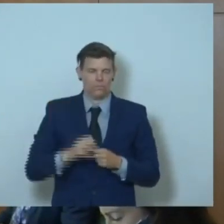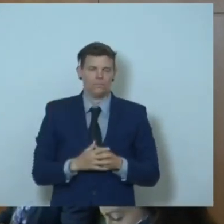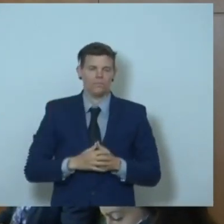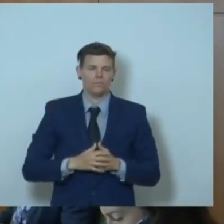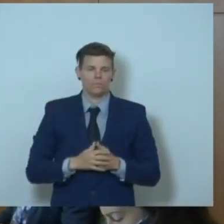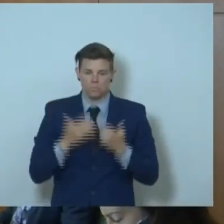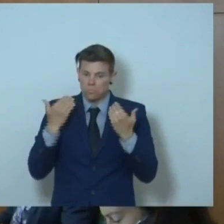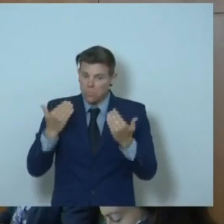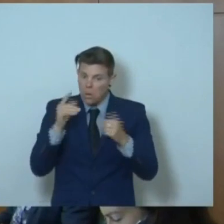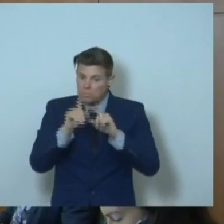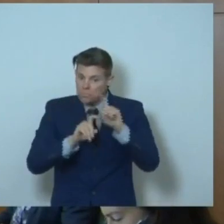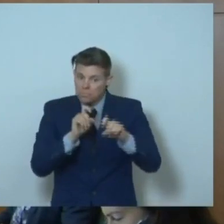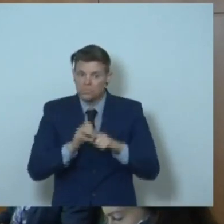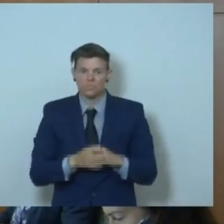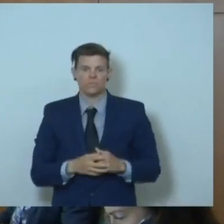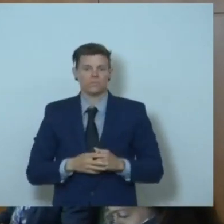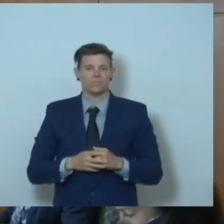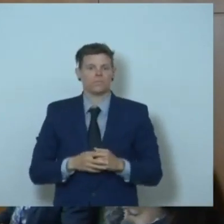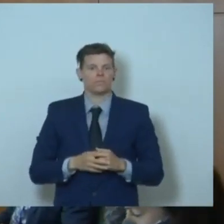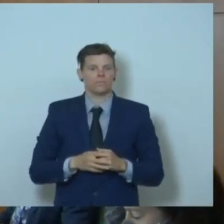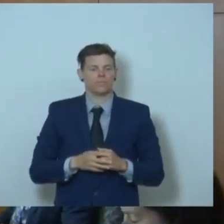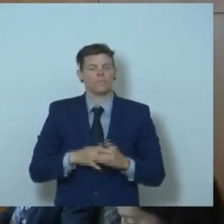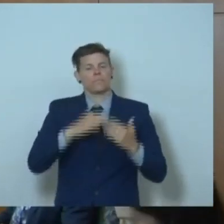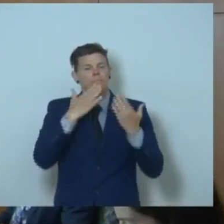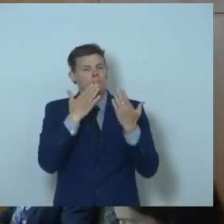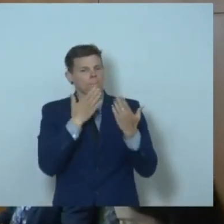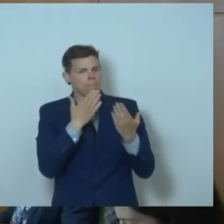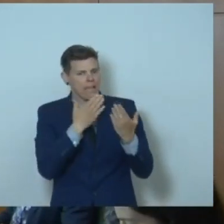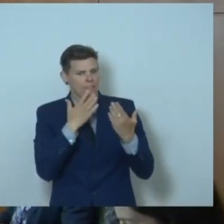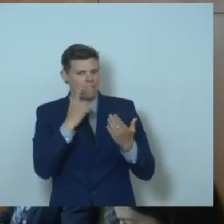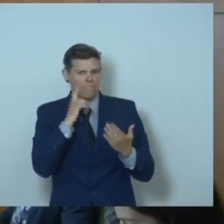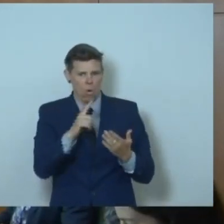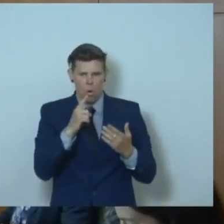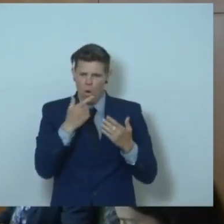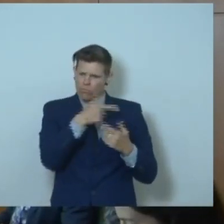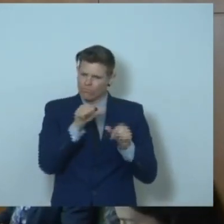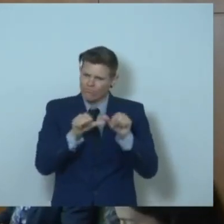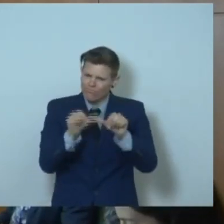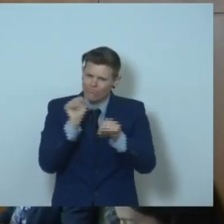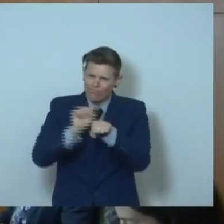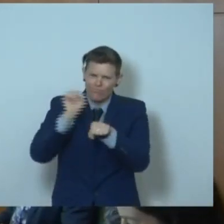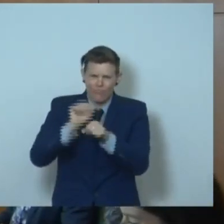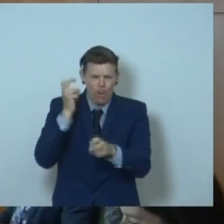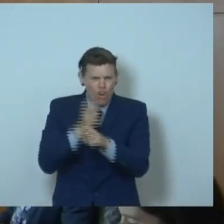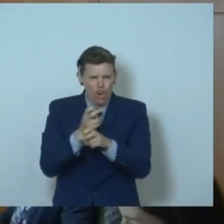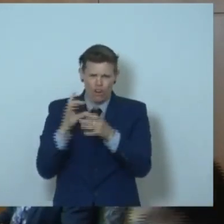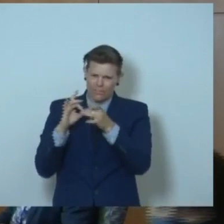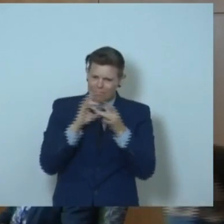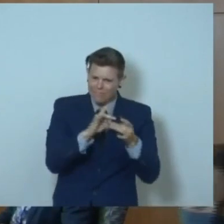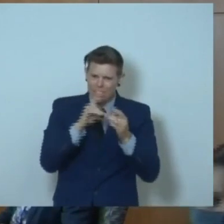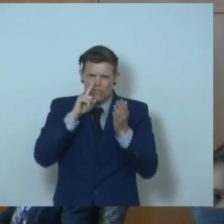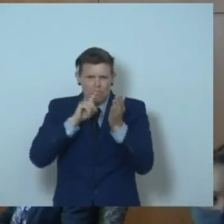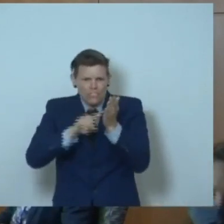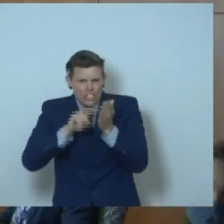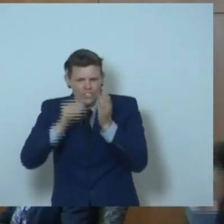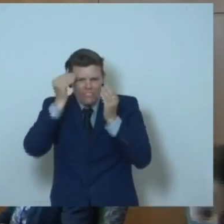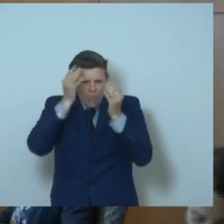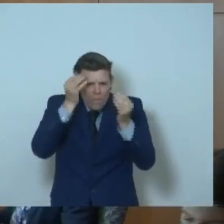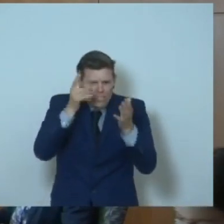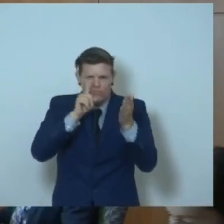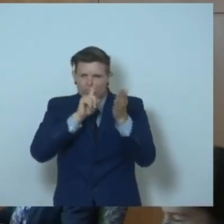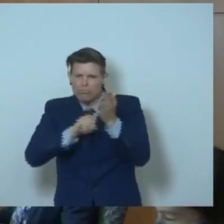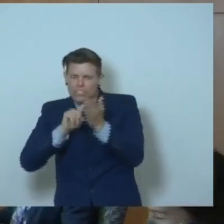question. Thanks very much, and thanks for your continued efforts on the technological side of this. Related